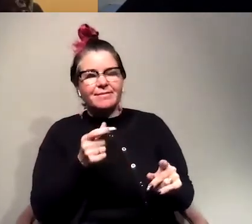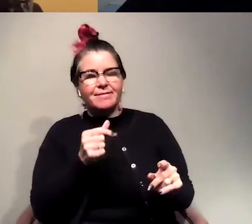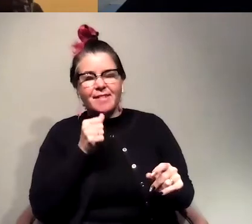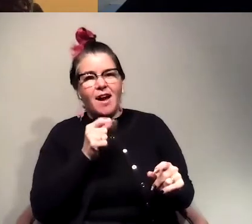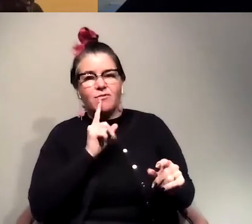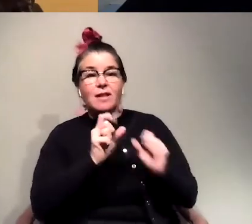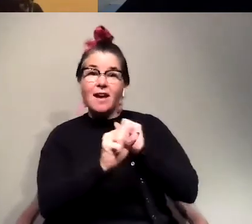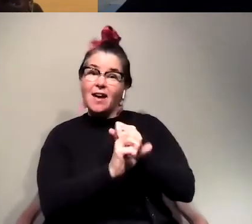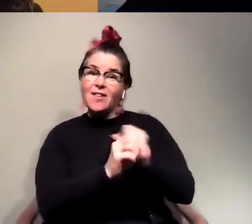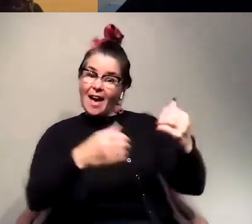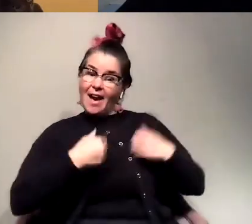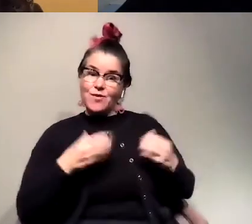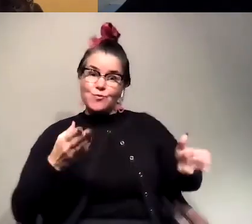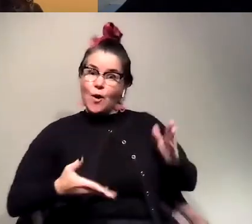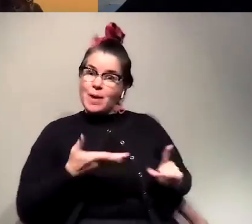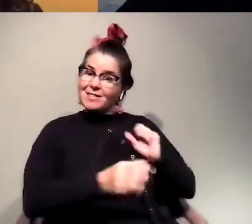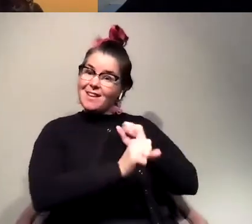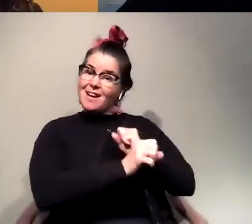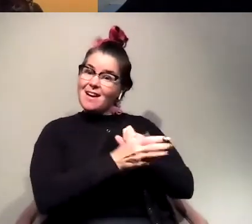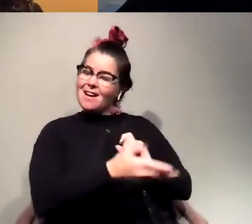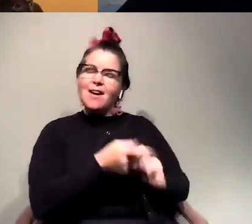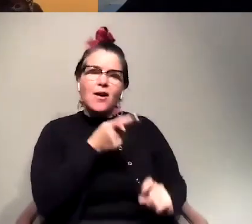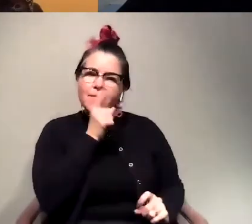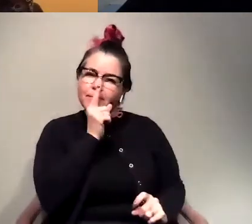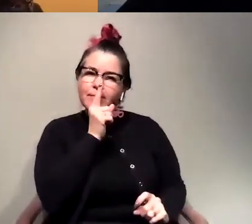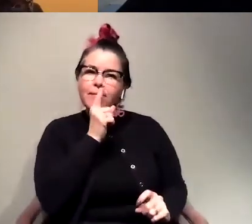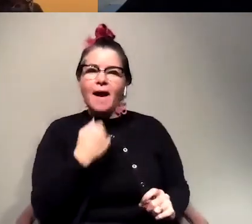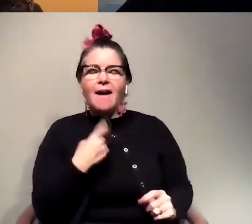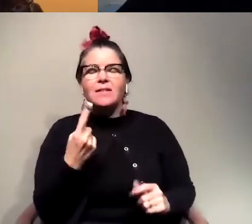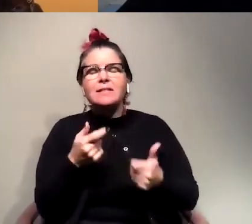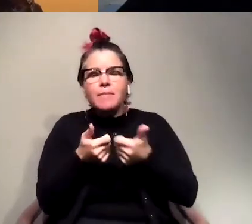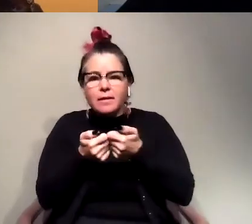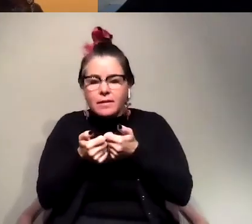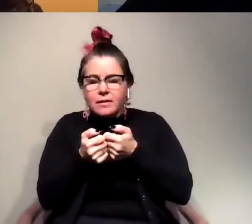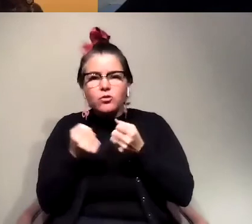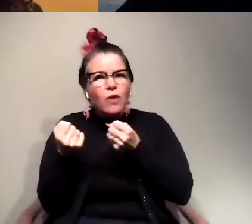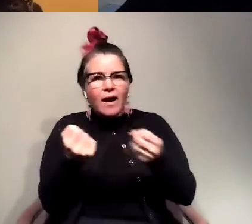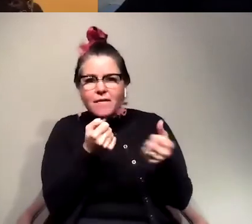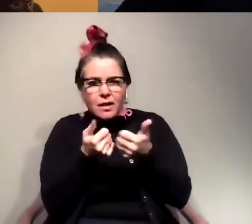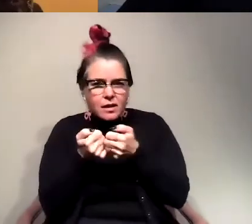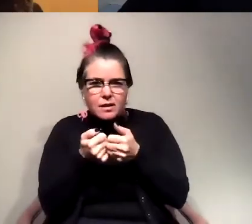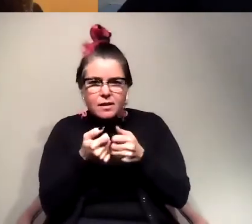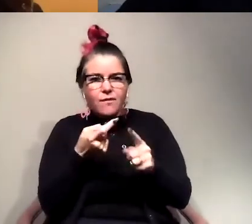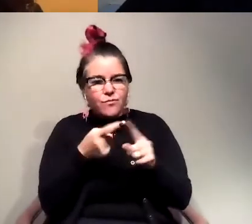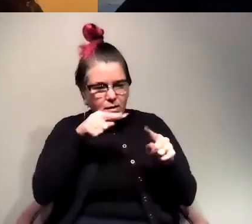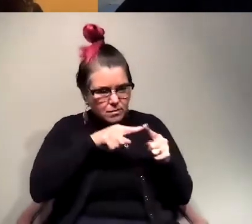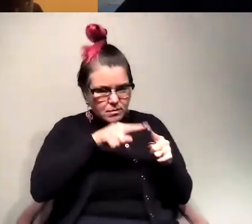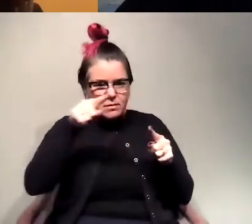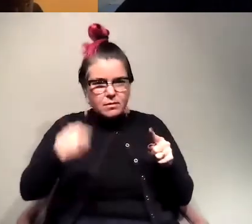say, "We've got these robots," is that there is somebody remotely driving this robot from point to point, and